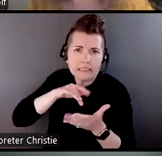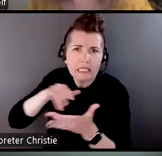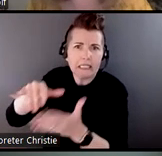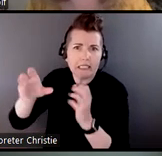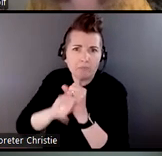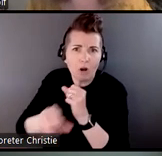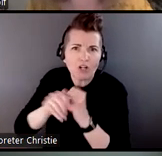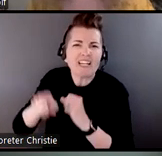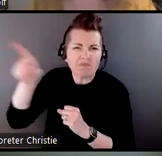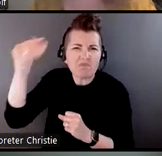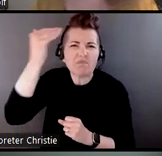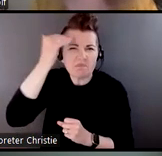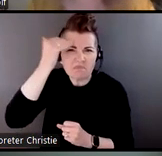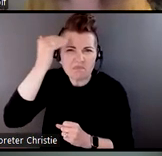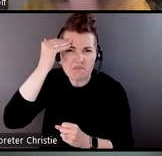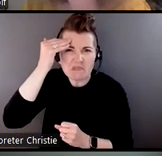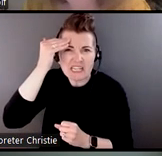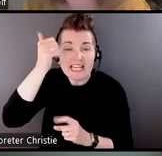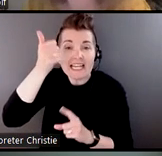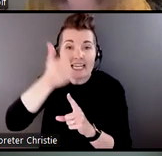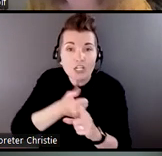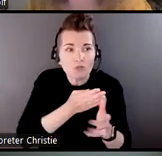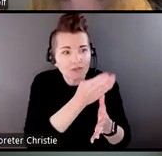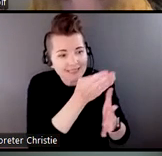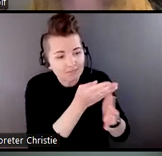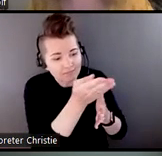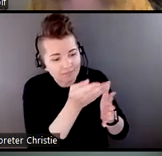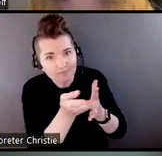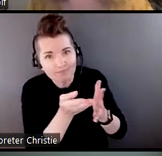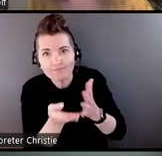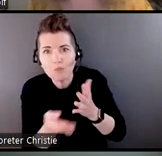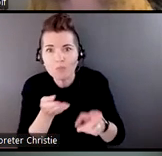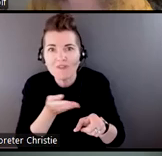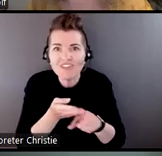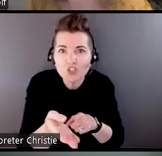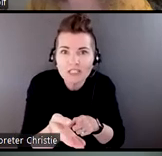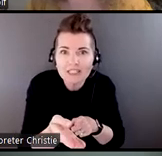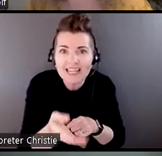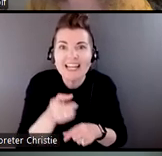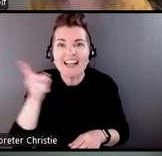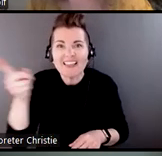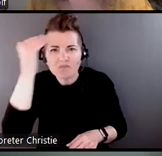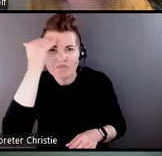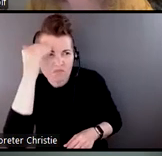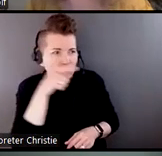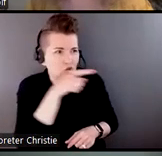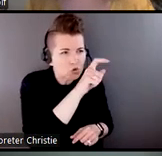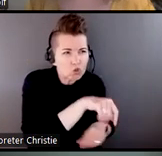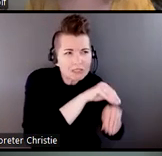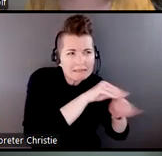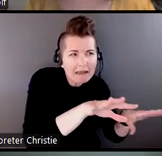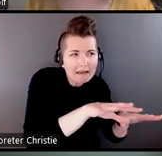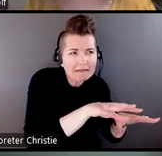industries almost precisely what number of messages you need to send and what the response rate